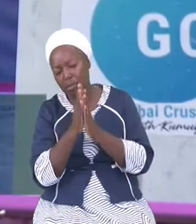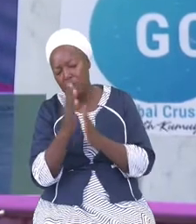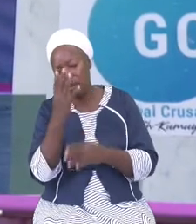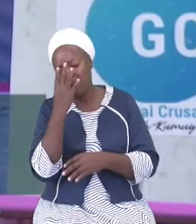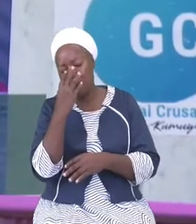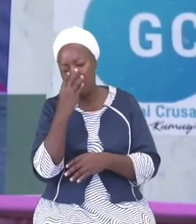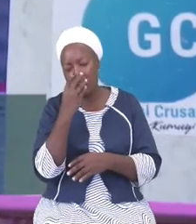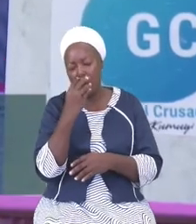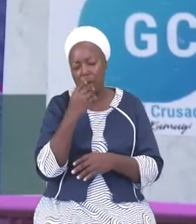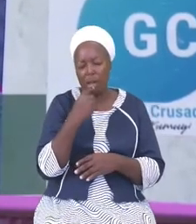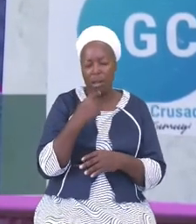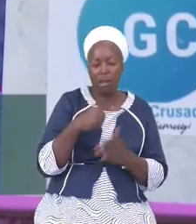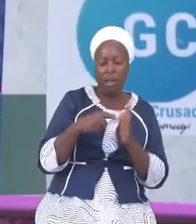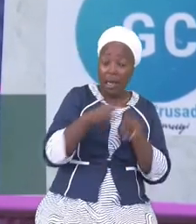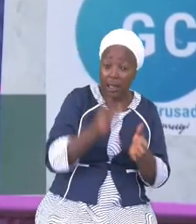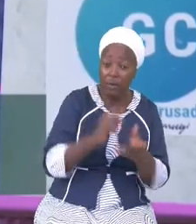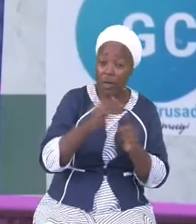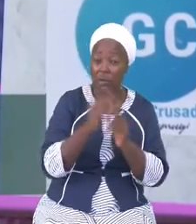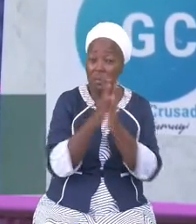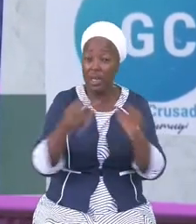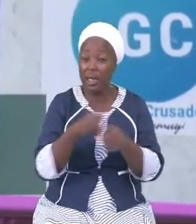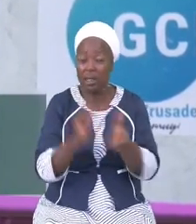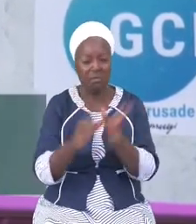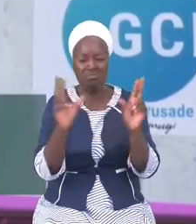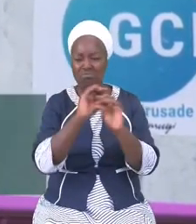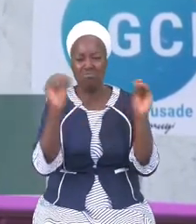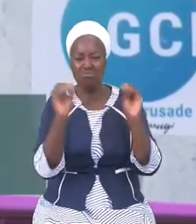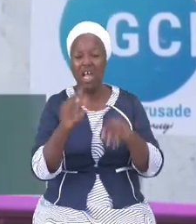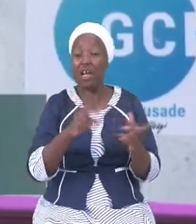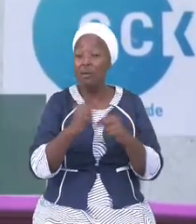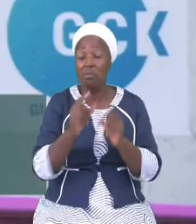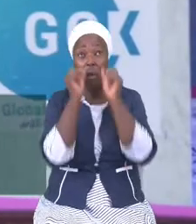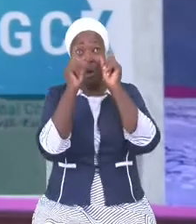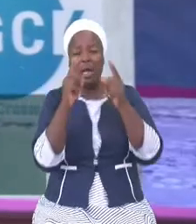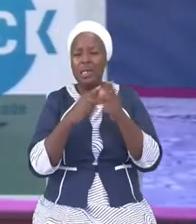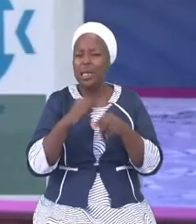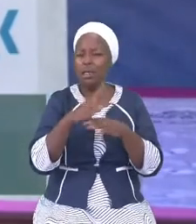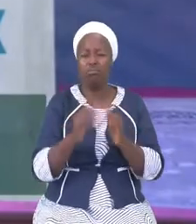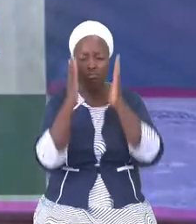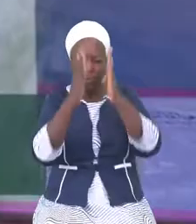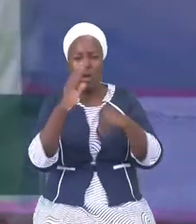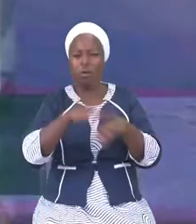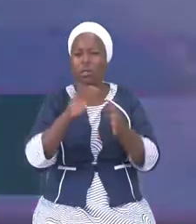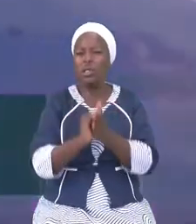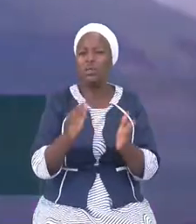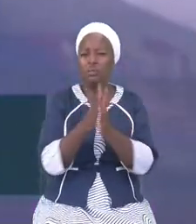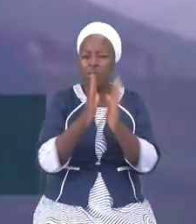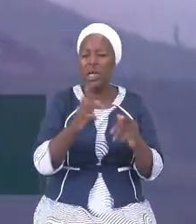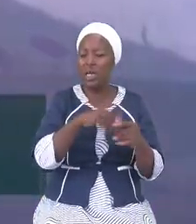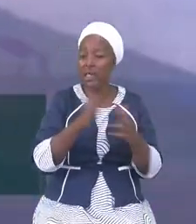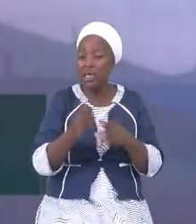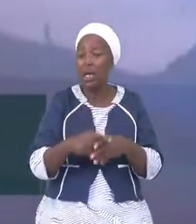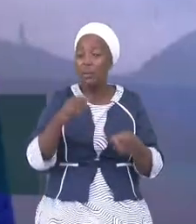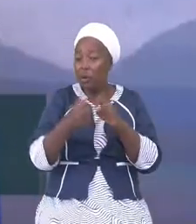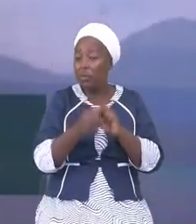sleeping, slumbering when he was praying this prayer. Affliction has a way of making